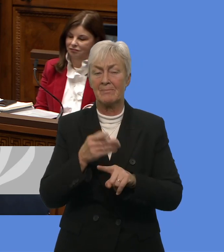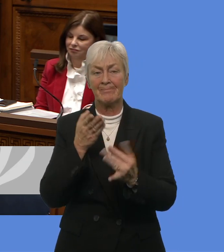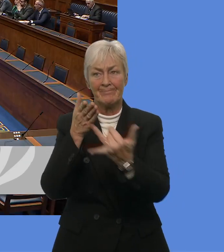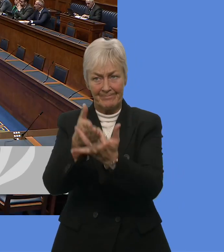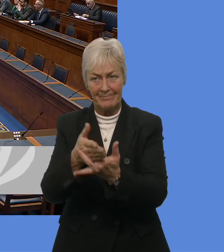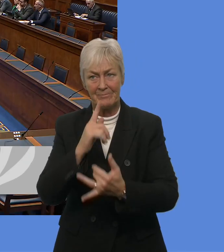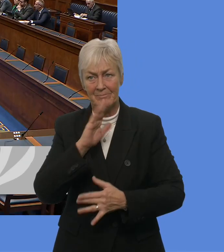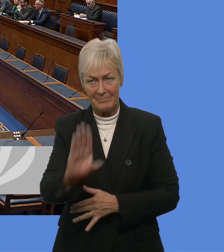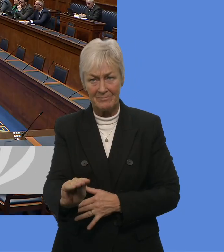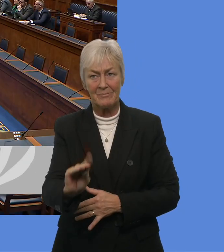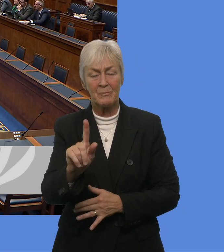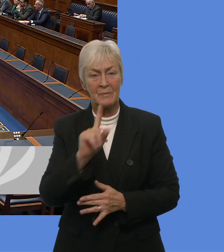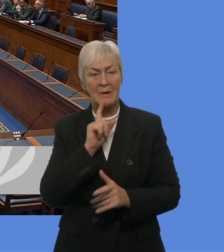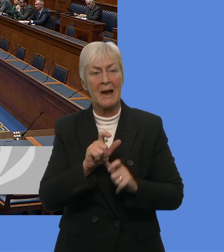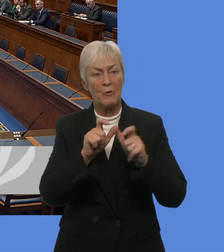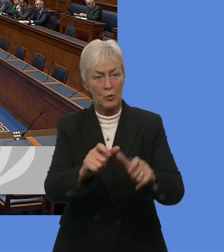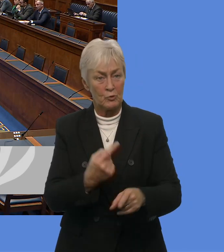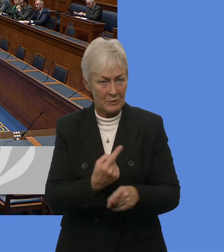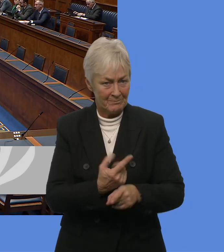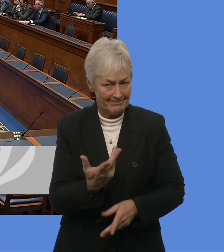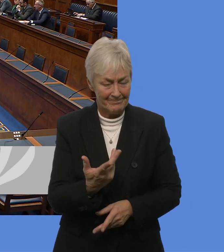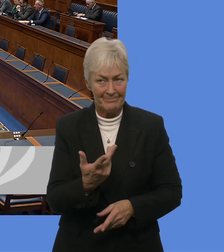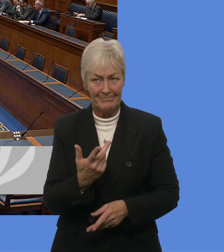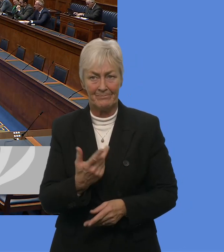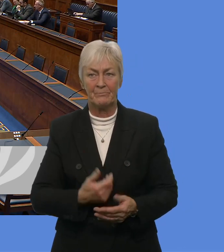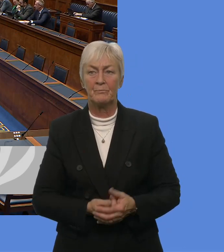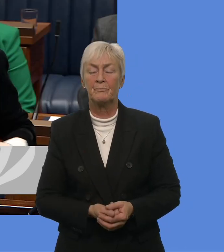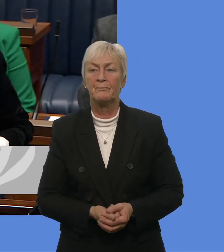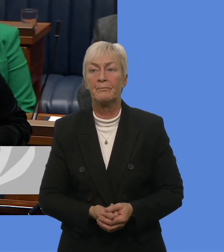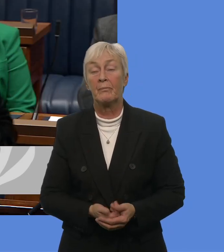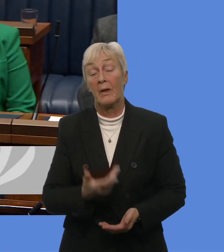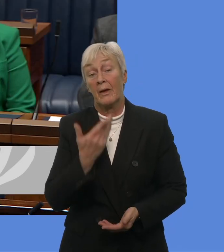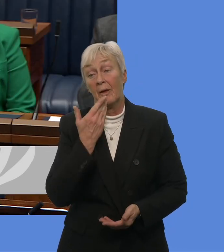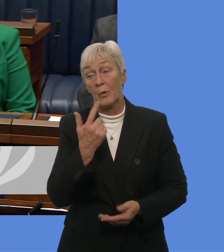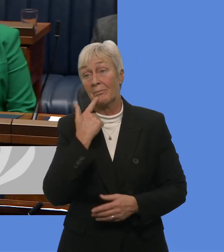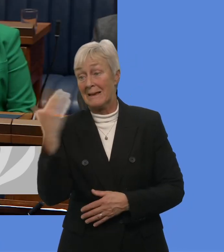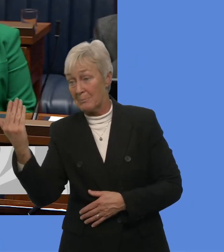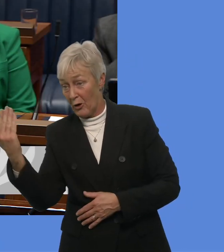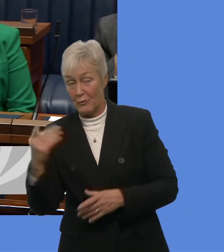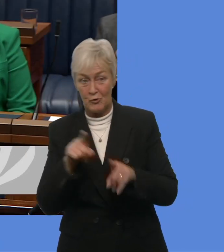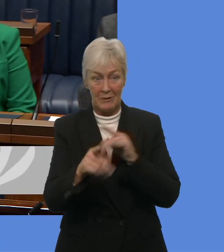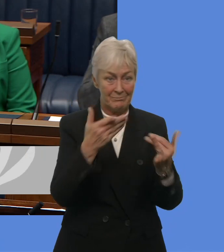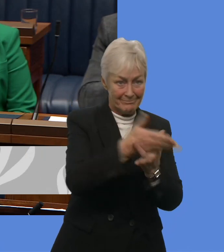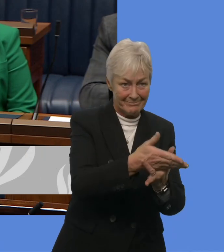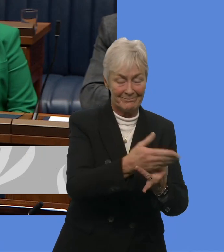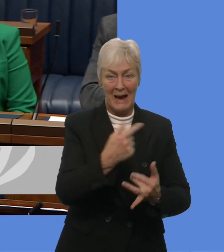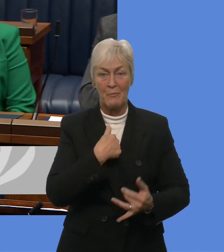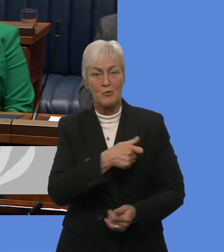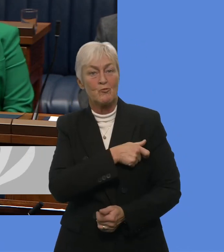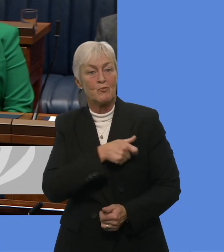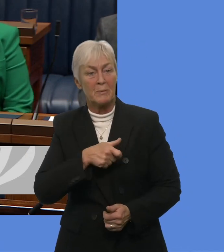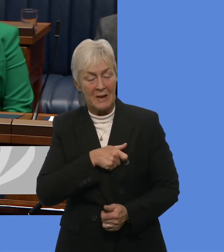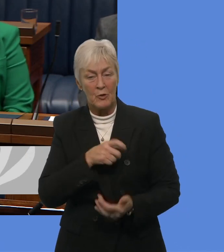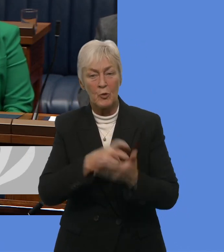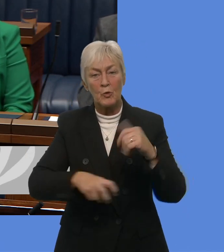increase the funding for Northern Ireland Water? Because at the minute, it's just words. Sir. Thank you, Mr. Speaker. I thank the member for his question. Indeed, I was representing the